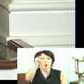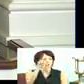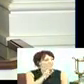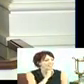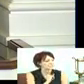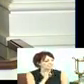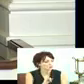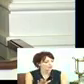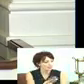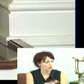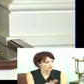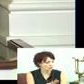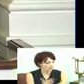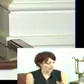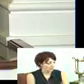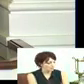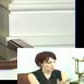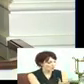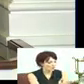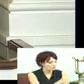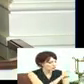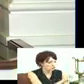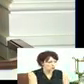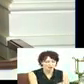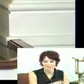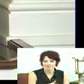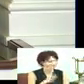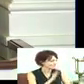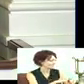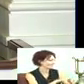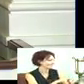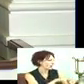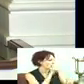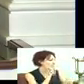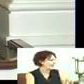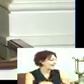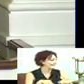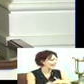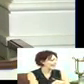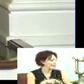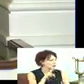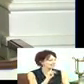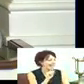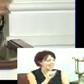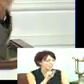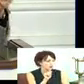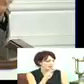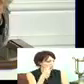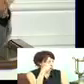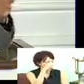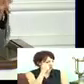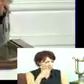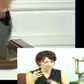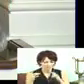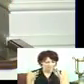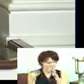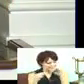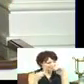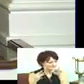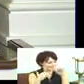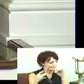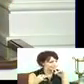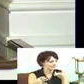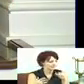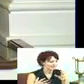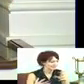our tour guide came to us and said, well, we're not going to be able to go to Nazareth today. A riot broke out, and so we're going to have to go. We'll be delayed and have to go another